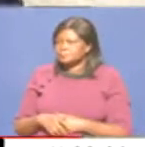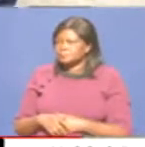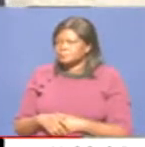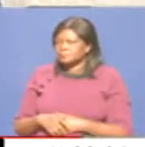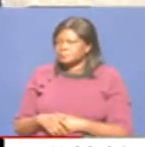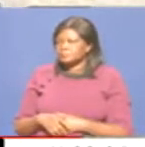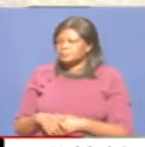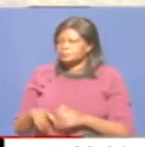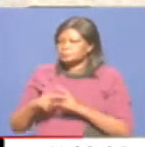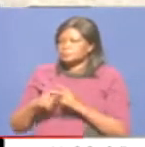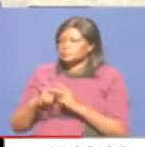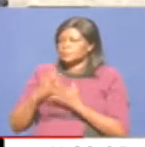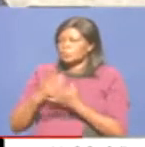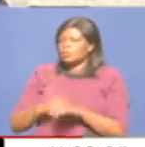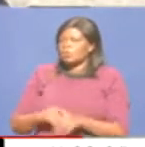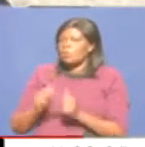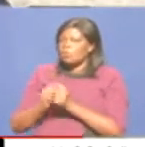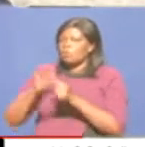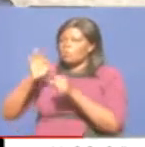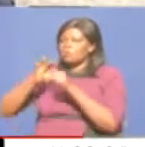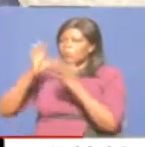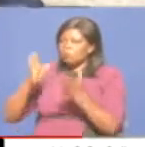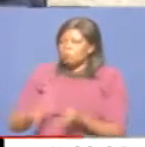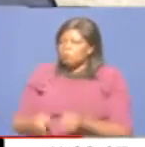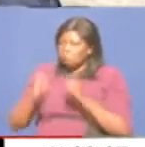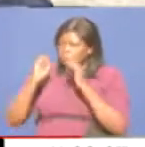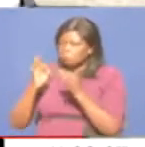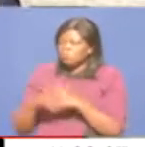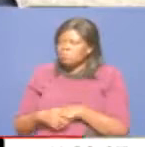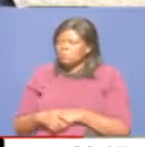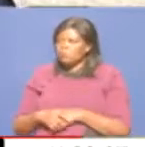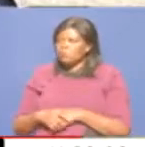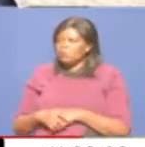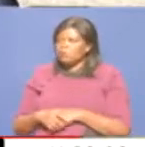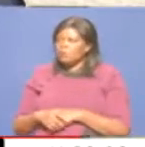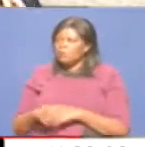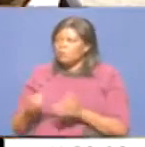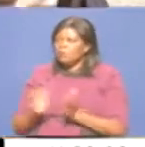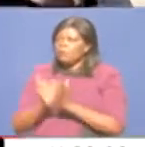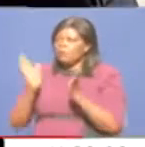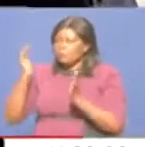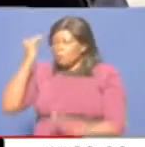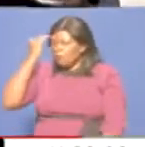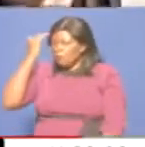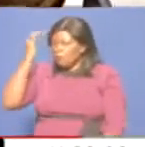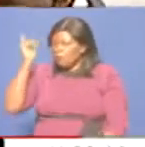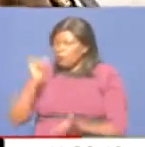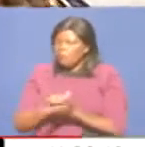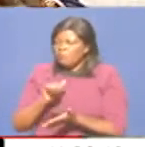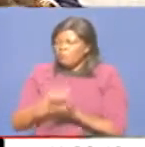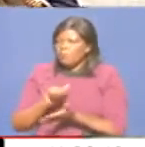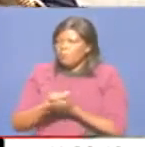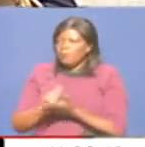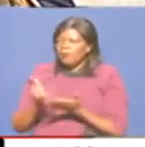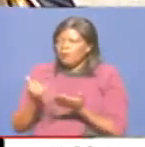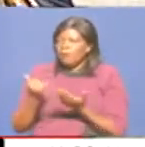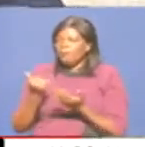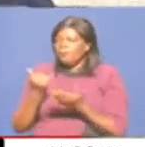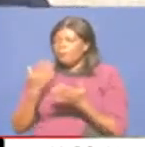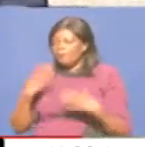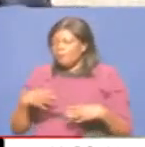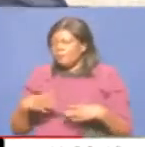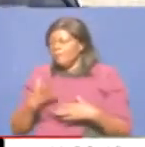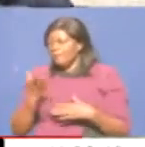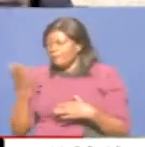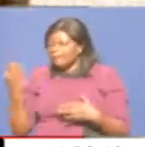starts sometimes with the voter. If it is public knowledge that a certain individual